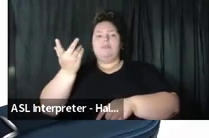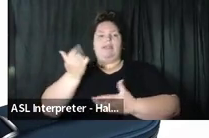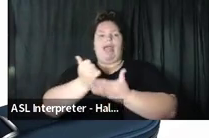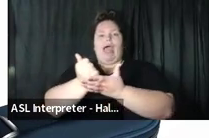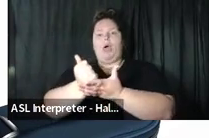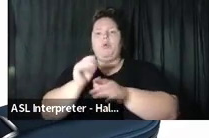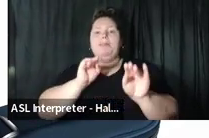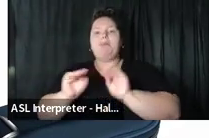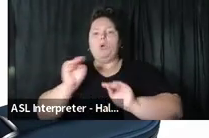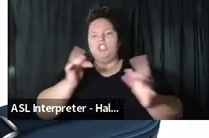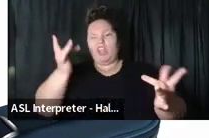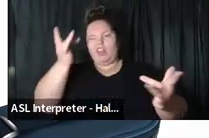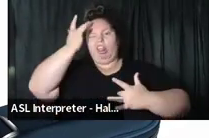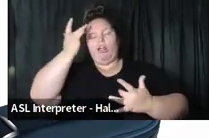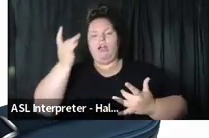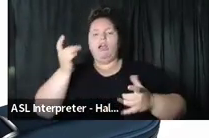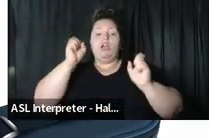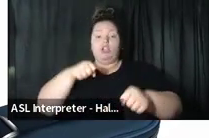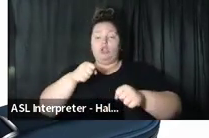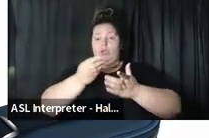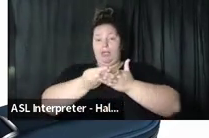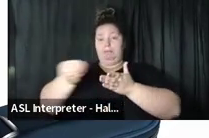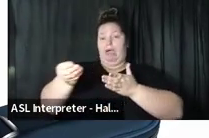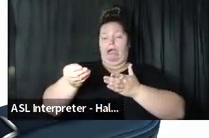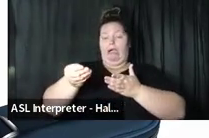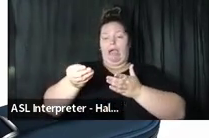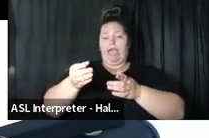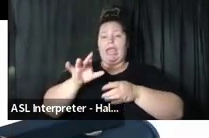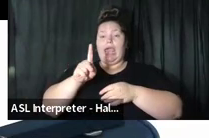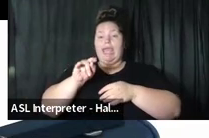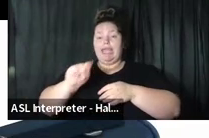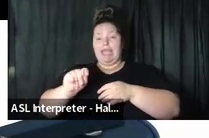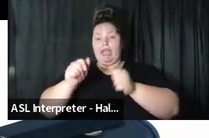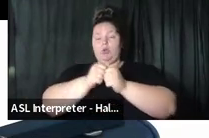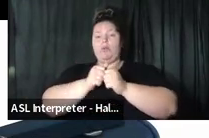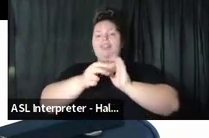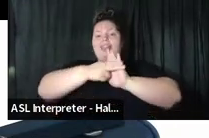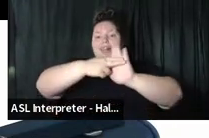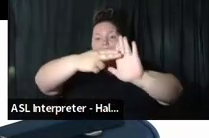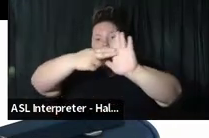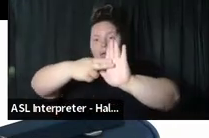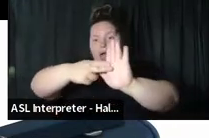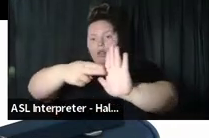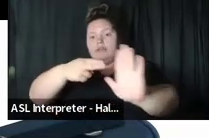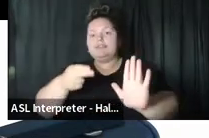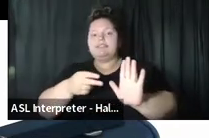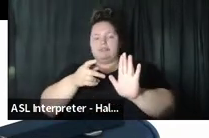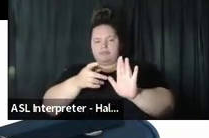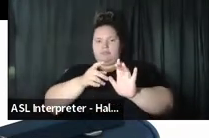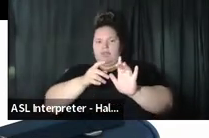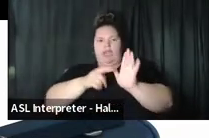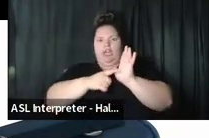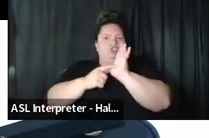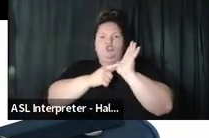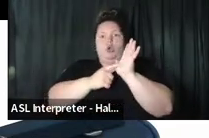sickness, you can buy these kits with prepackaged labels that allow you to put your own medication in, and it indicates what it is. So